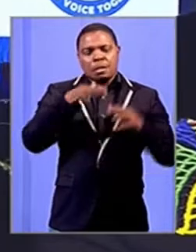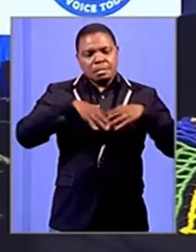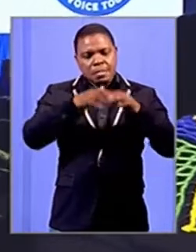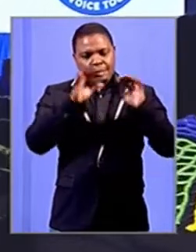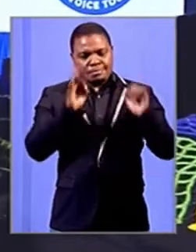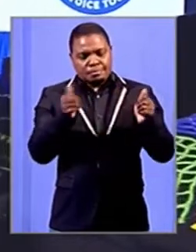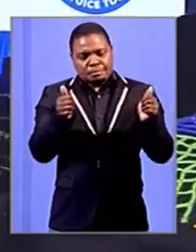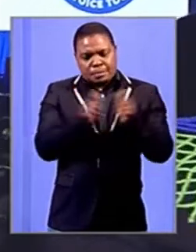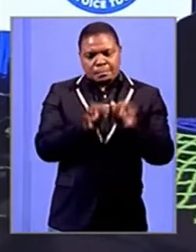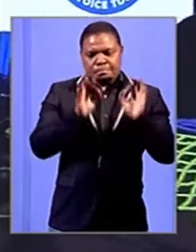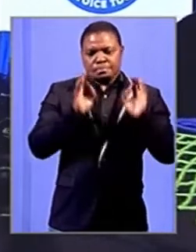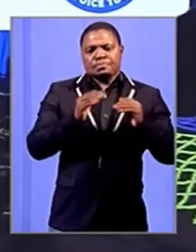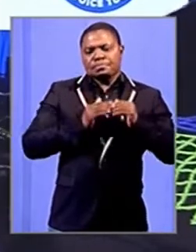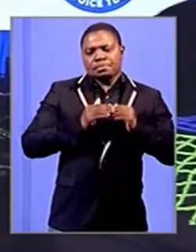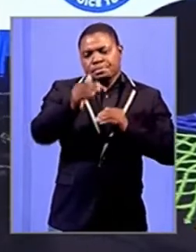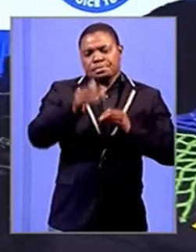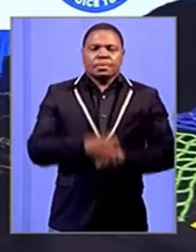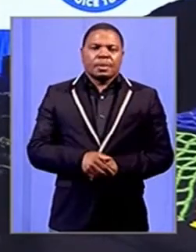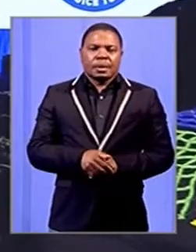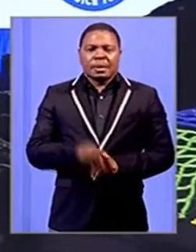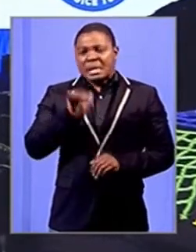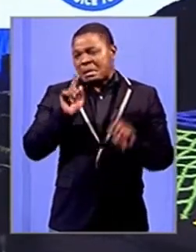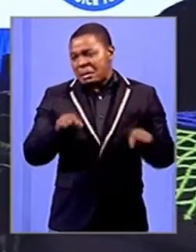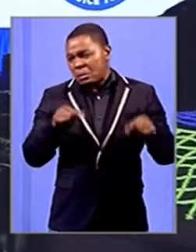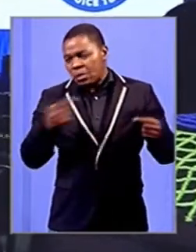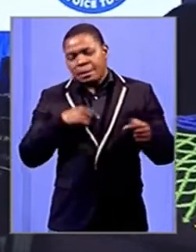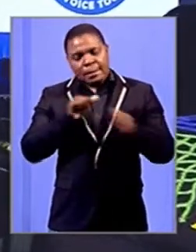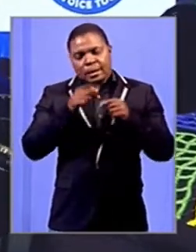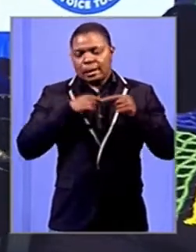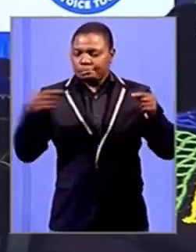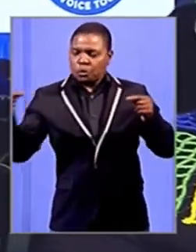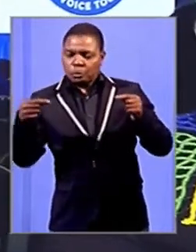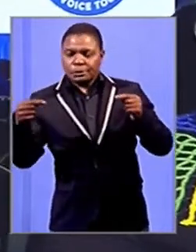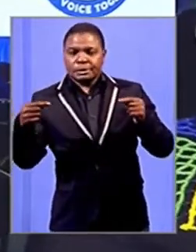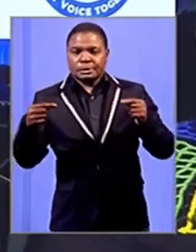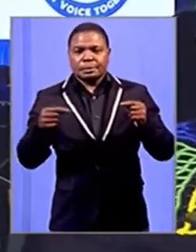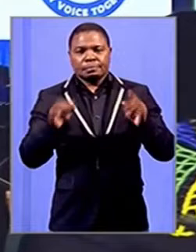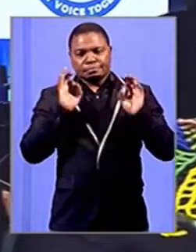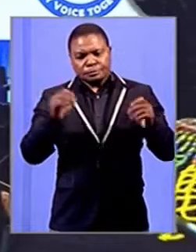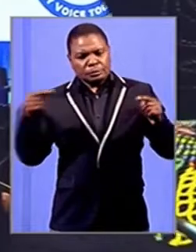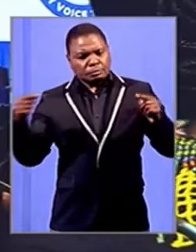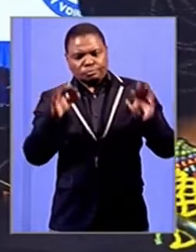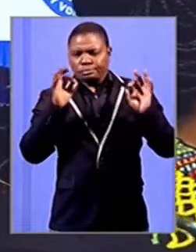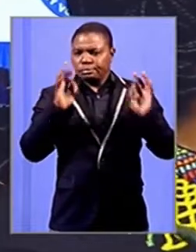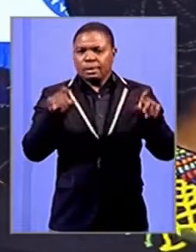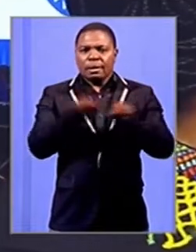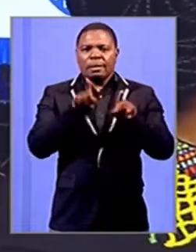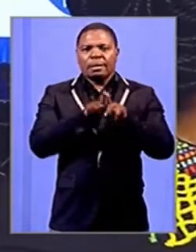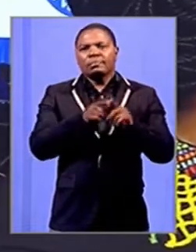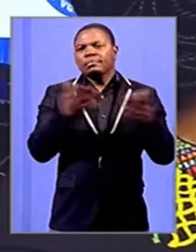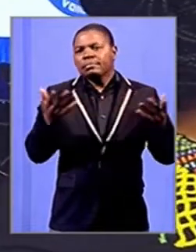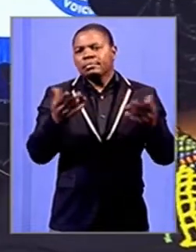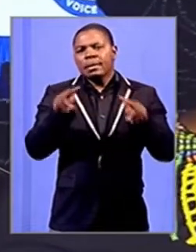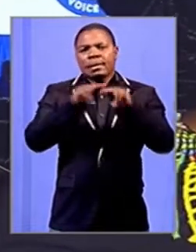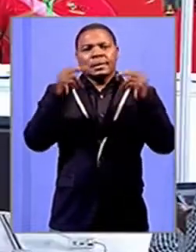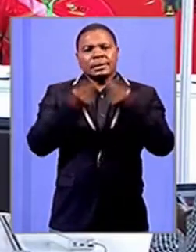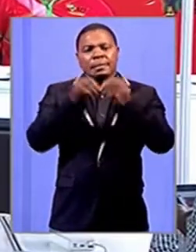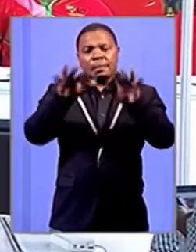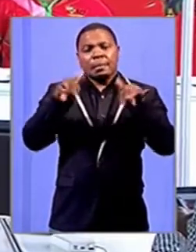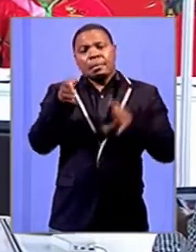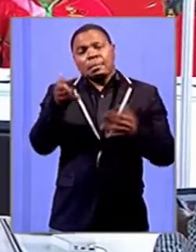coalitions where we can. Where we cannot, we're going to go onto the opposition benches and be an excellent opposition, just like we are in the National